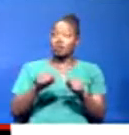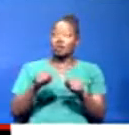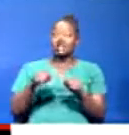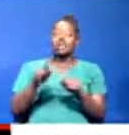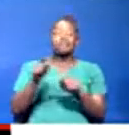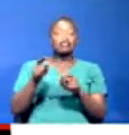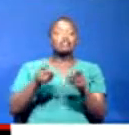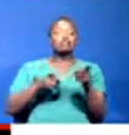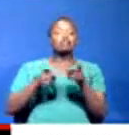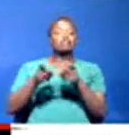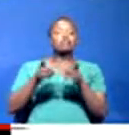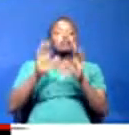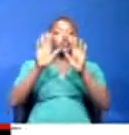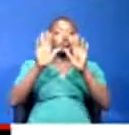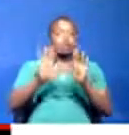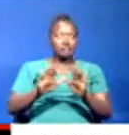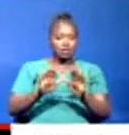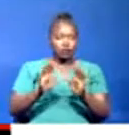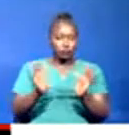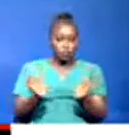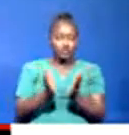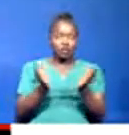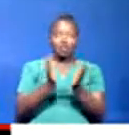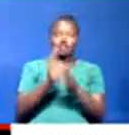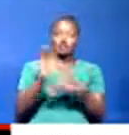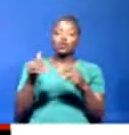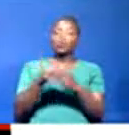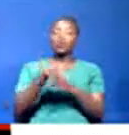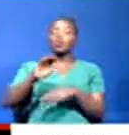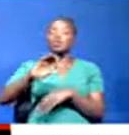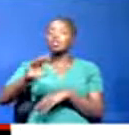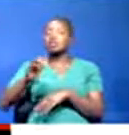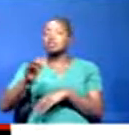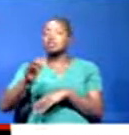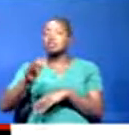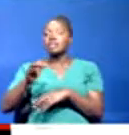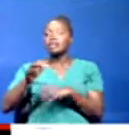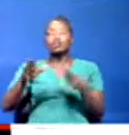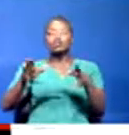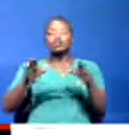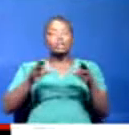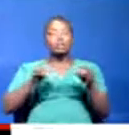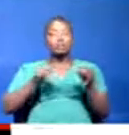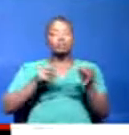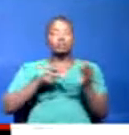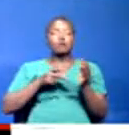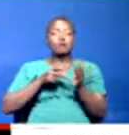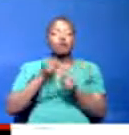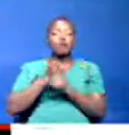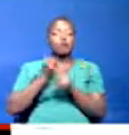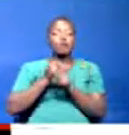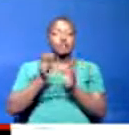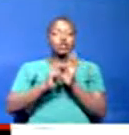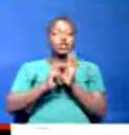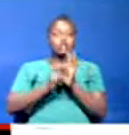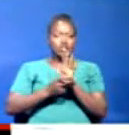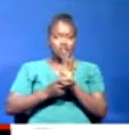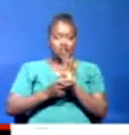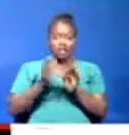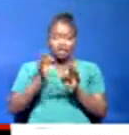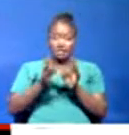We encourage all counties to embrace performance contracting if we have to